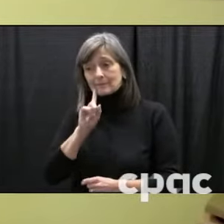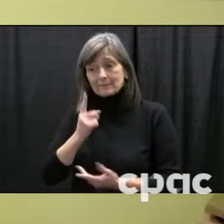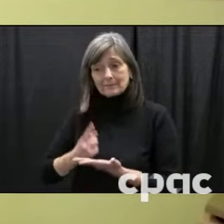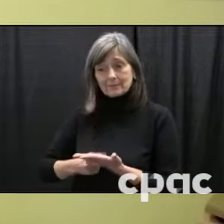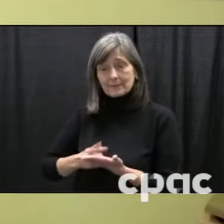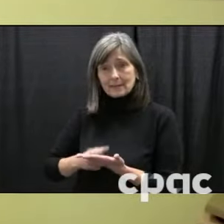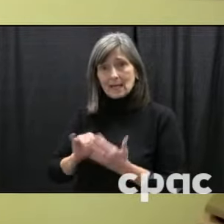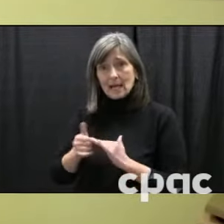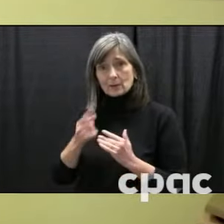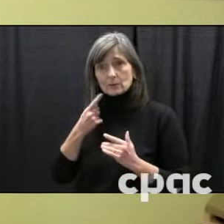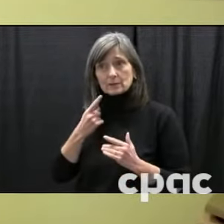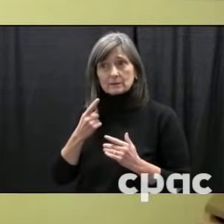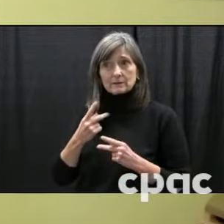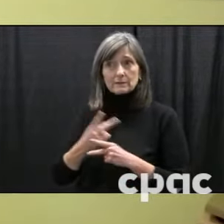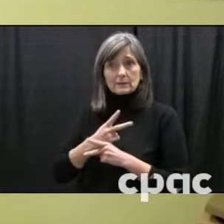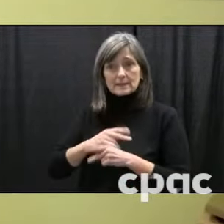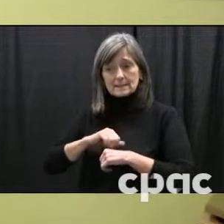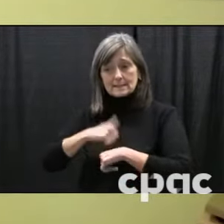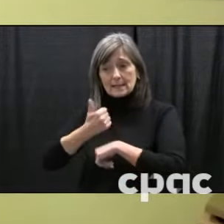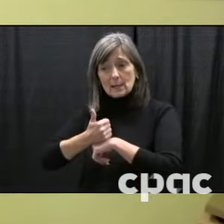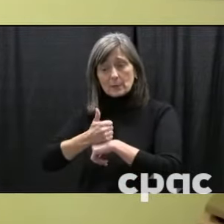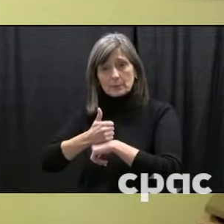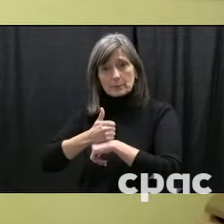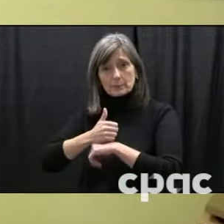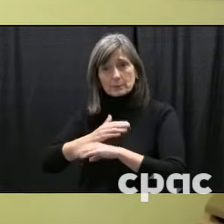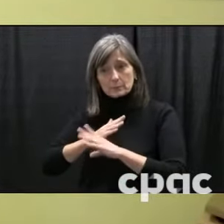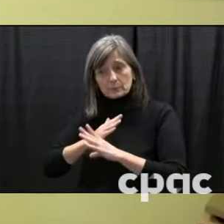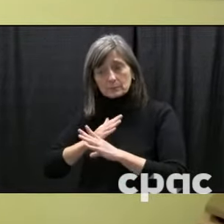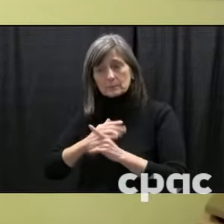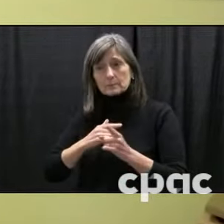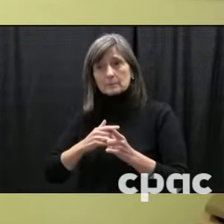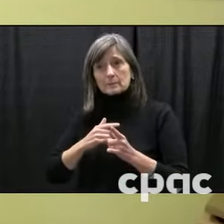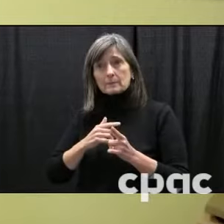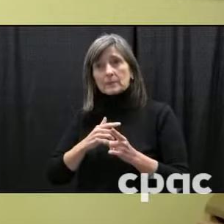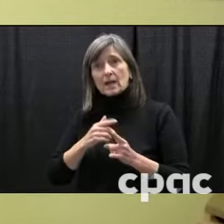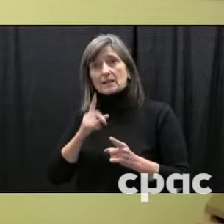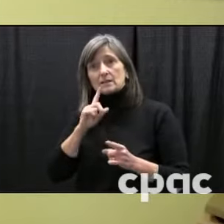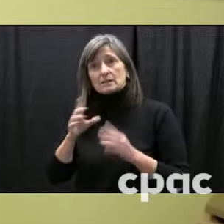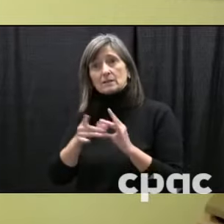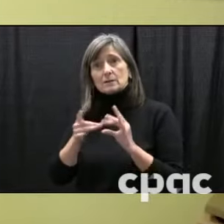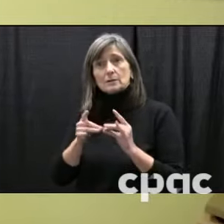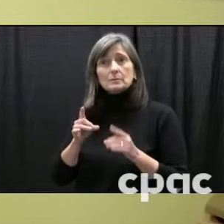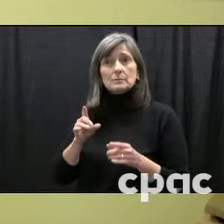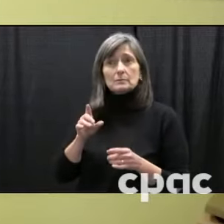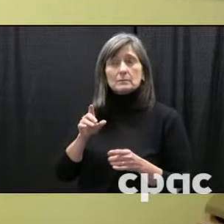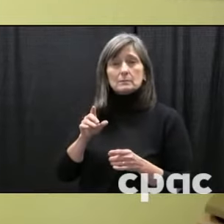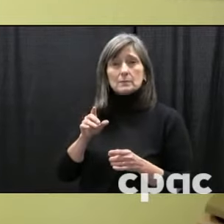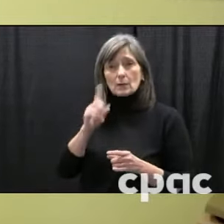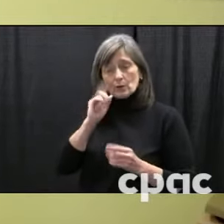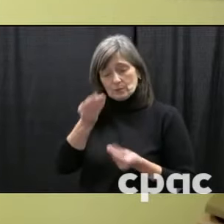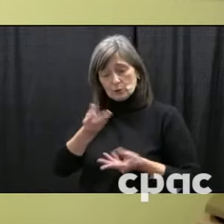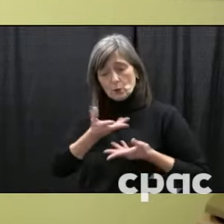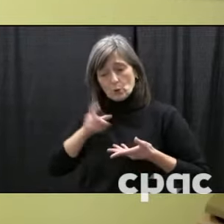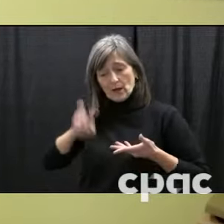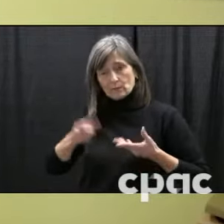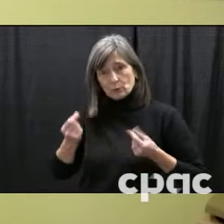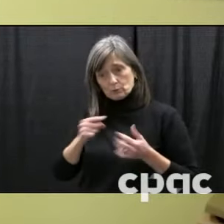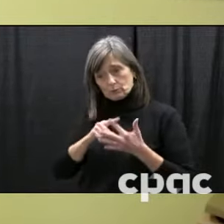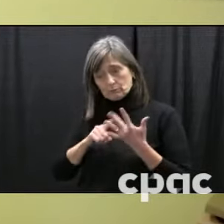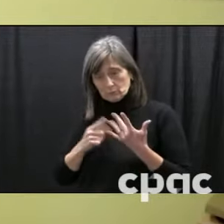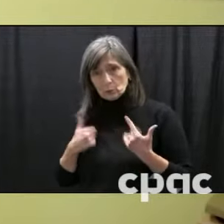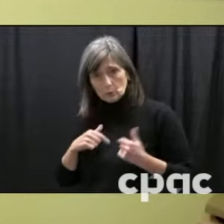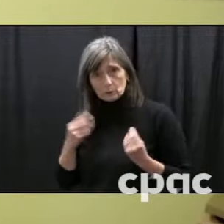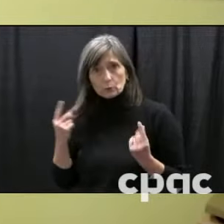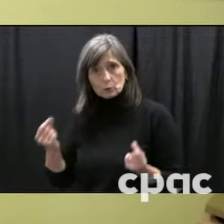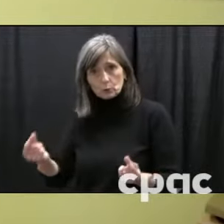putting processes in place as outlined by Mr. Diamond. We really do want to ensure to our patients